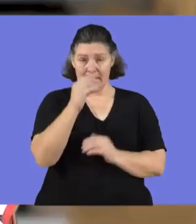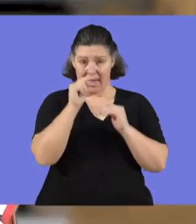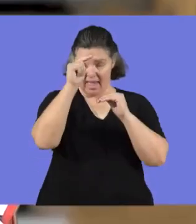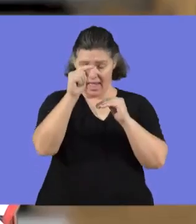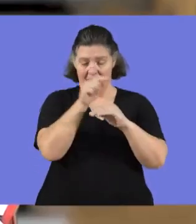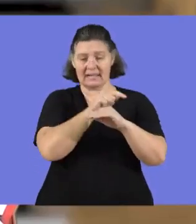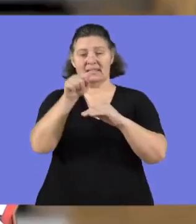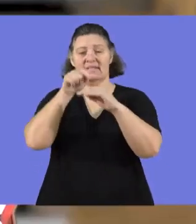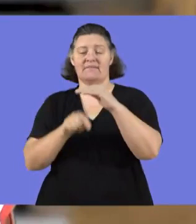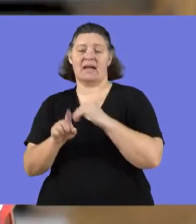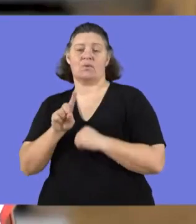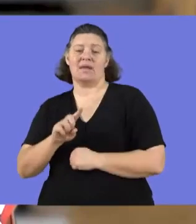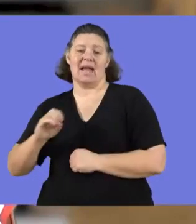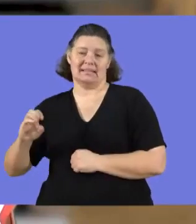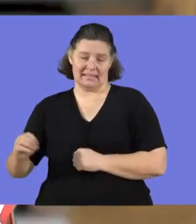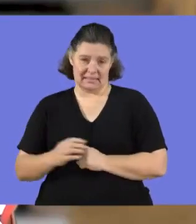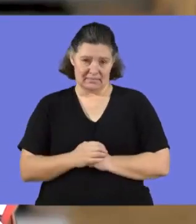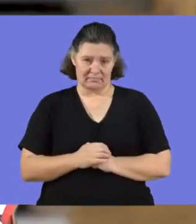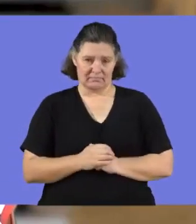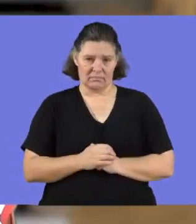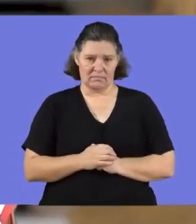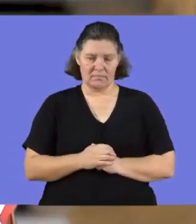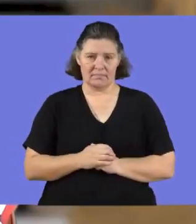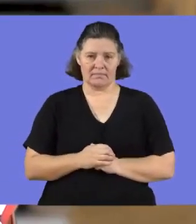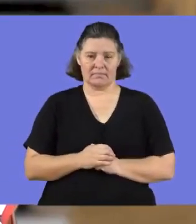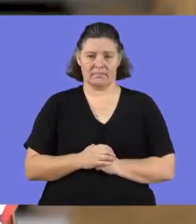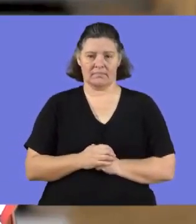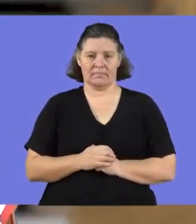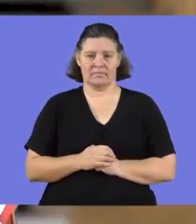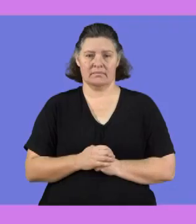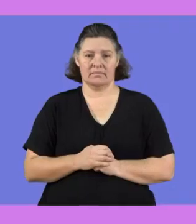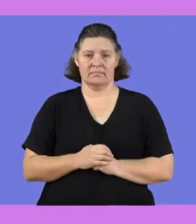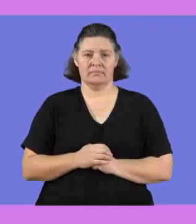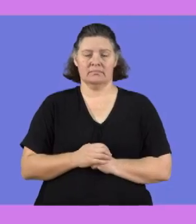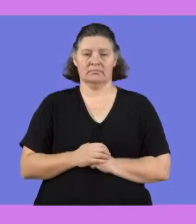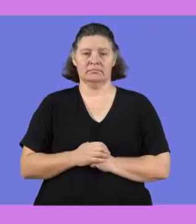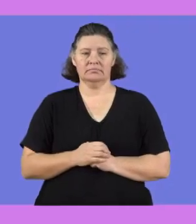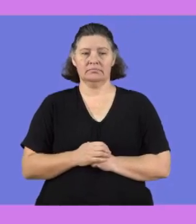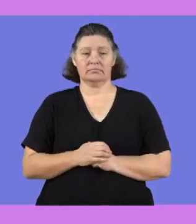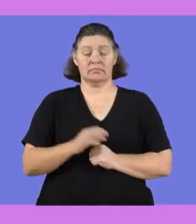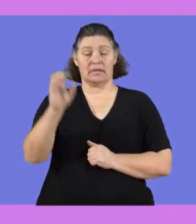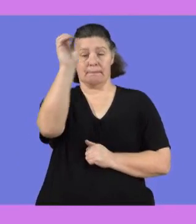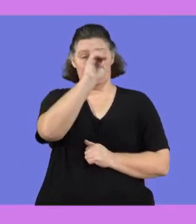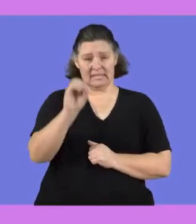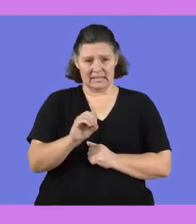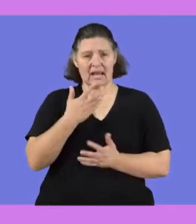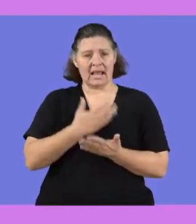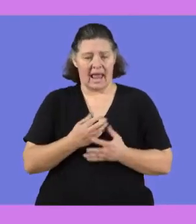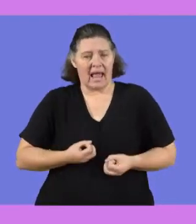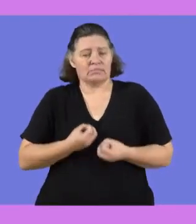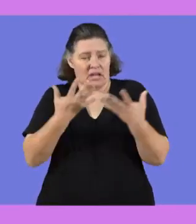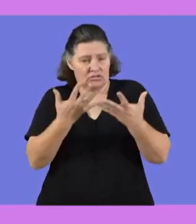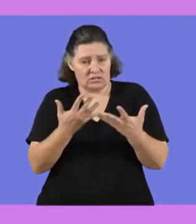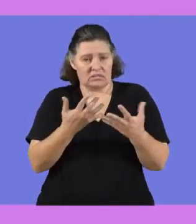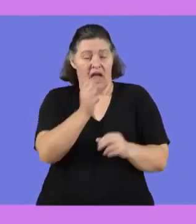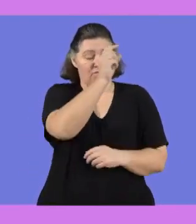which is represented as a part of 100. Okay, so we say the percentage can be